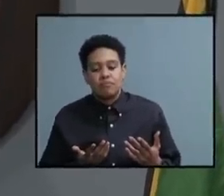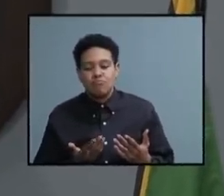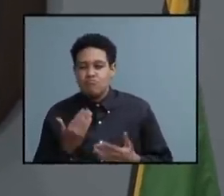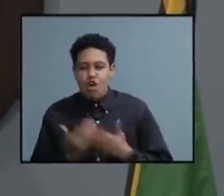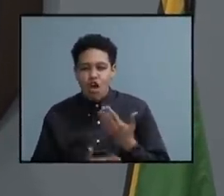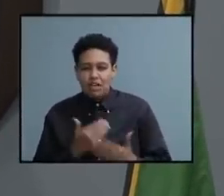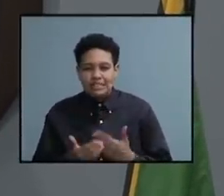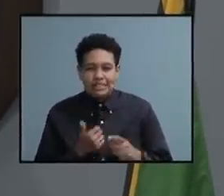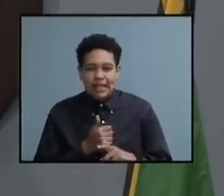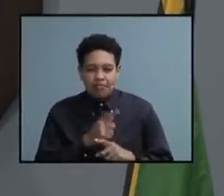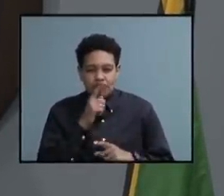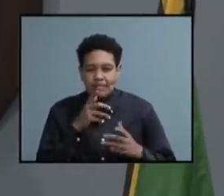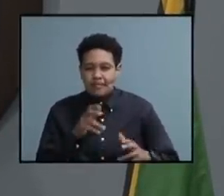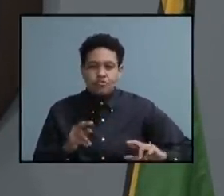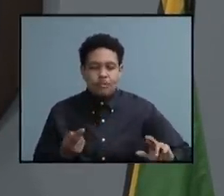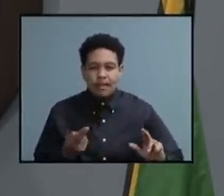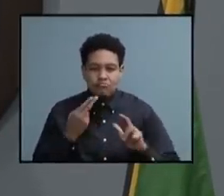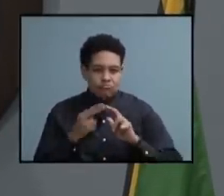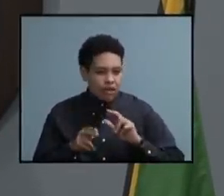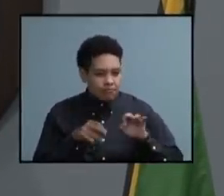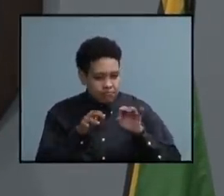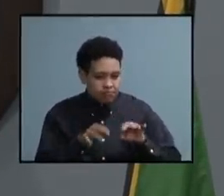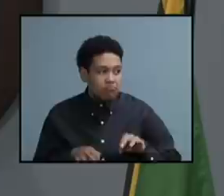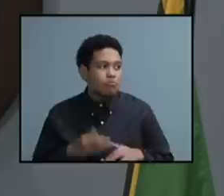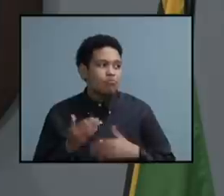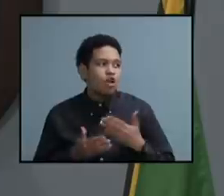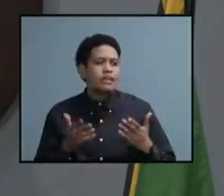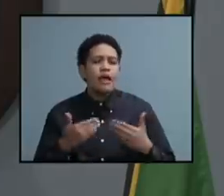process that is in place to ensure that